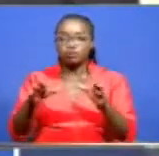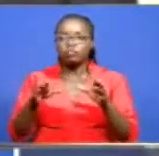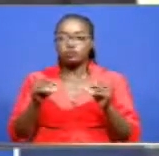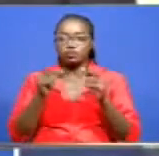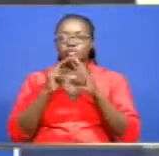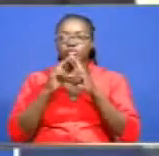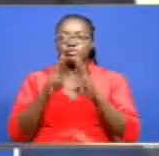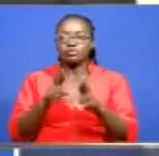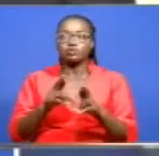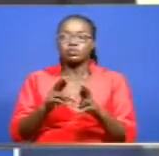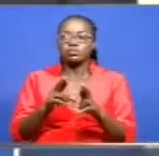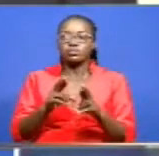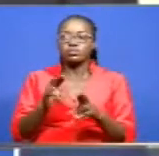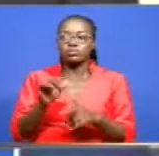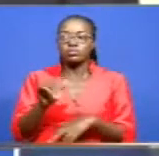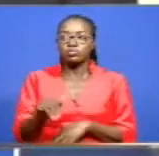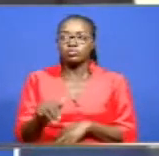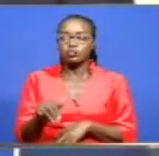results that